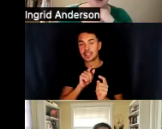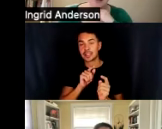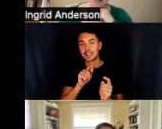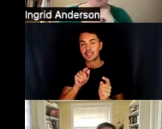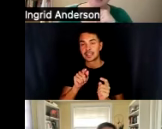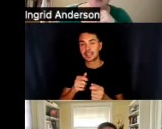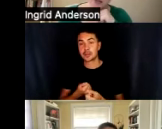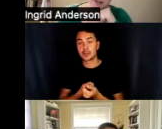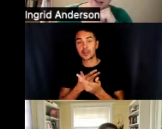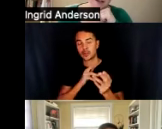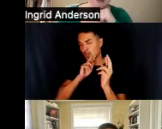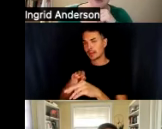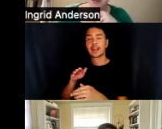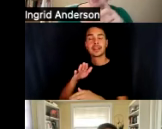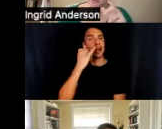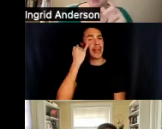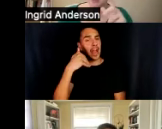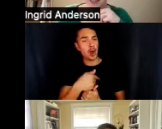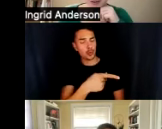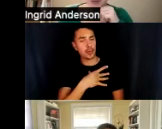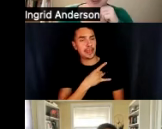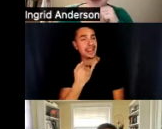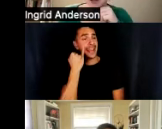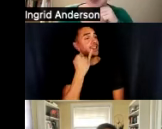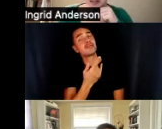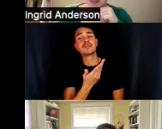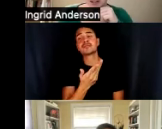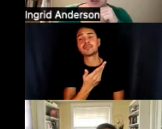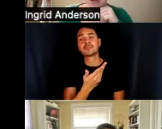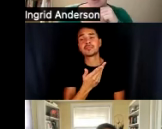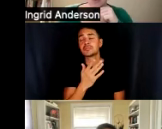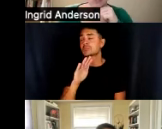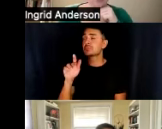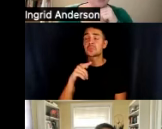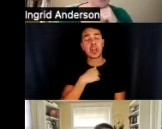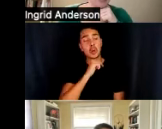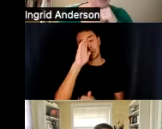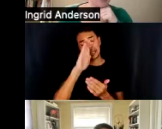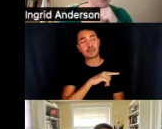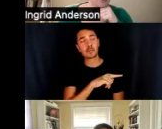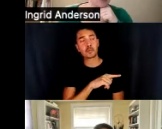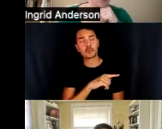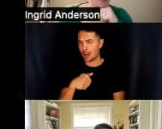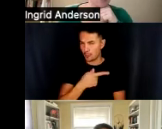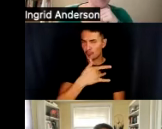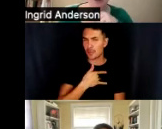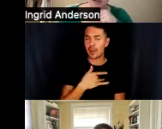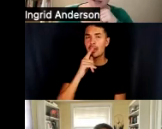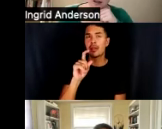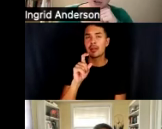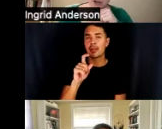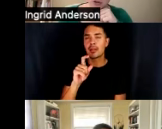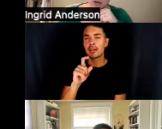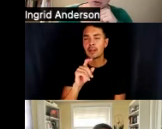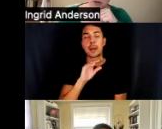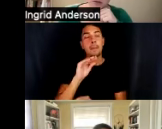say, how would you like it if someone said, we don't believe you? Or to say, can we put